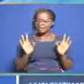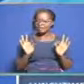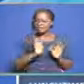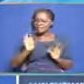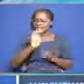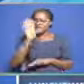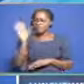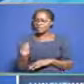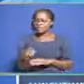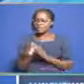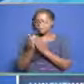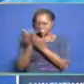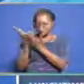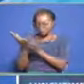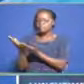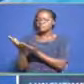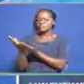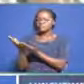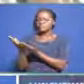Africa.